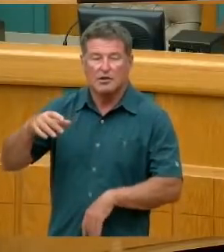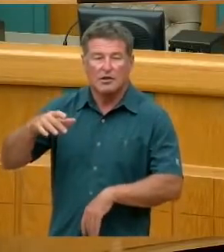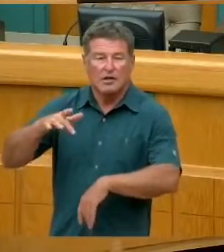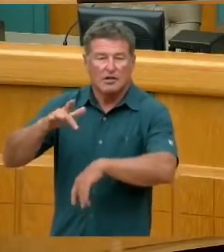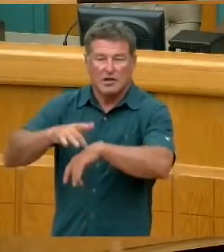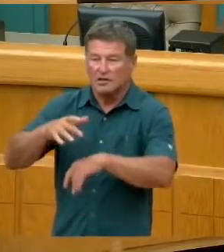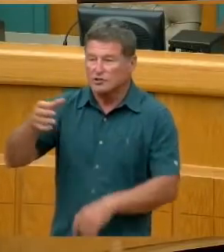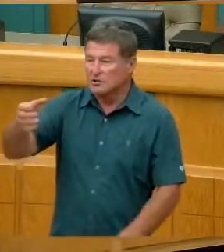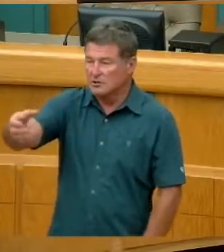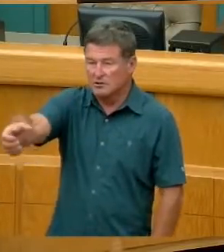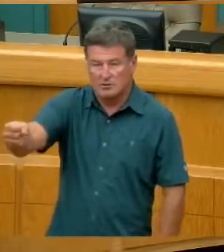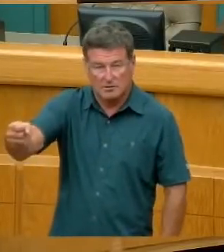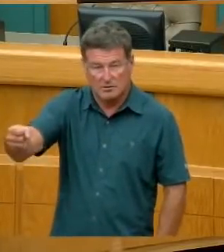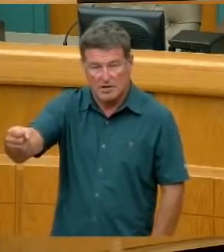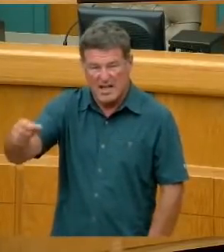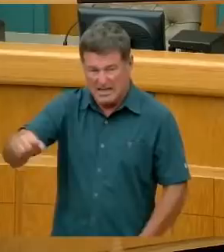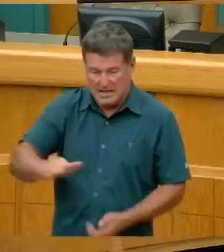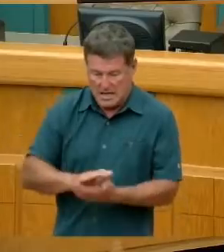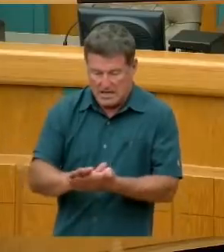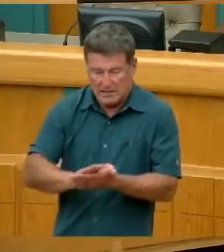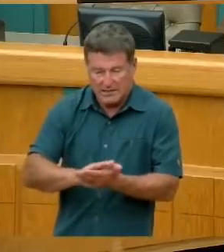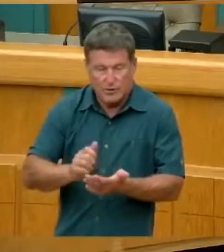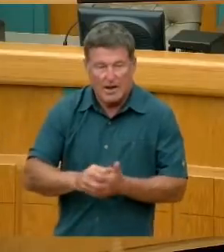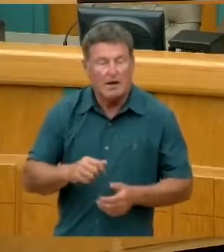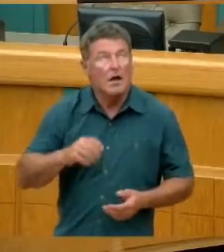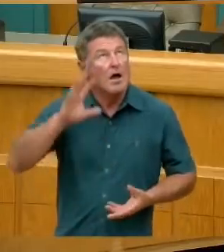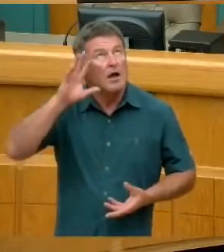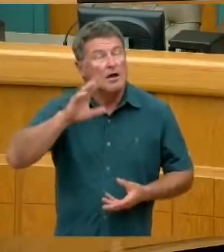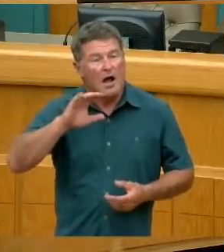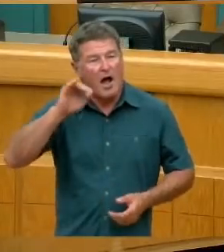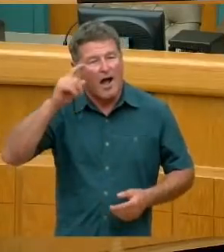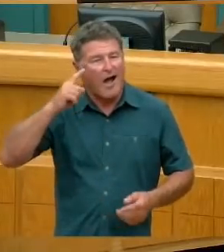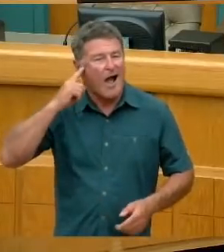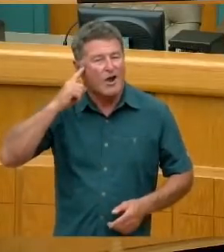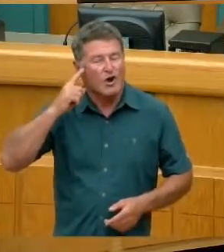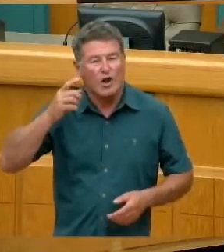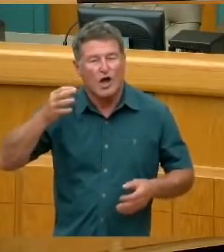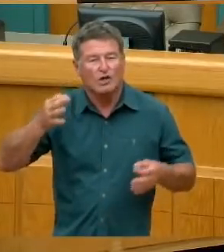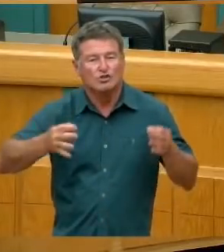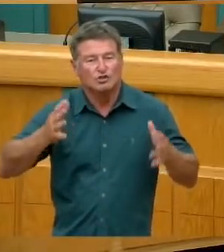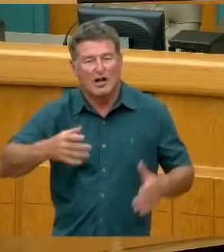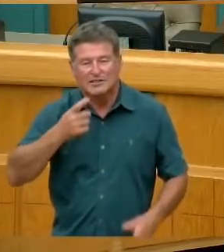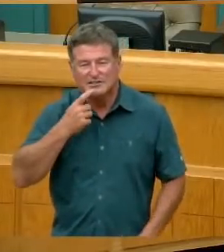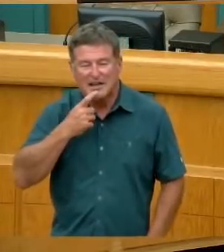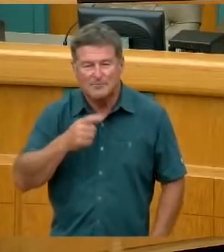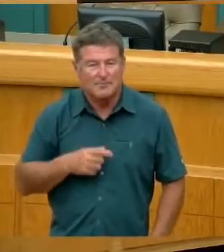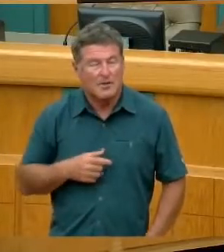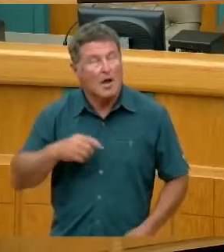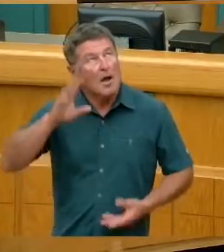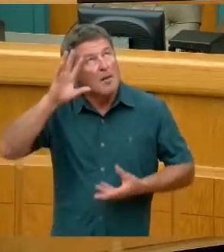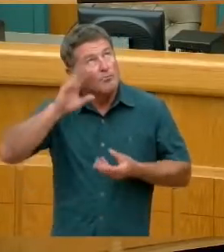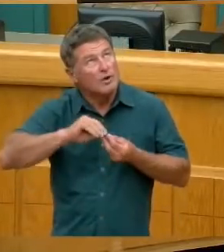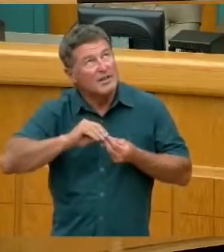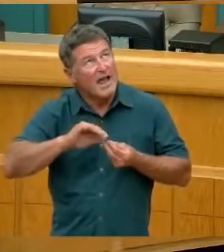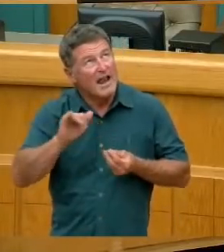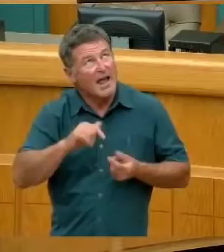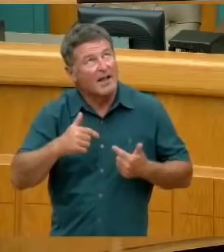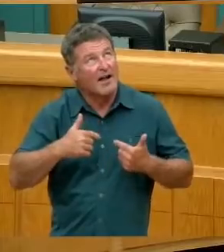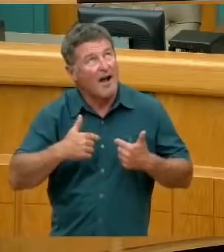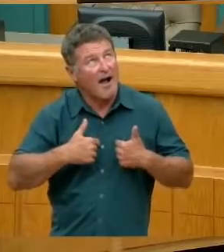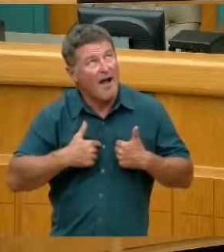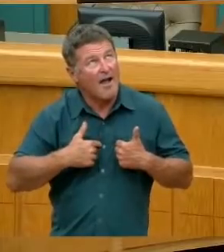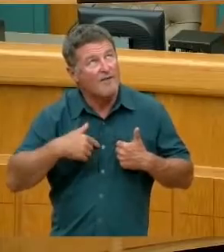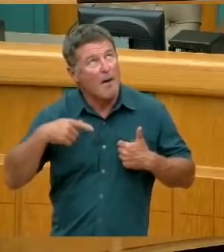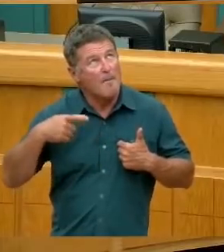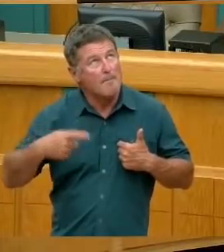say today, act like you have purple paint on your hands and think about all the places that you have touched. Now go and clean them. I